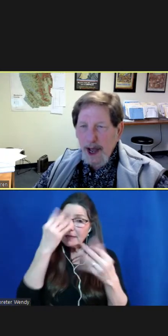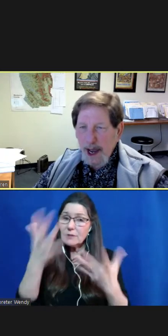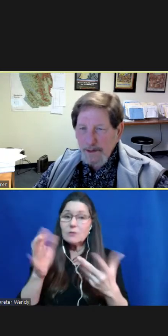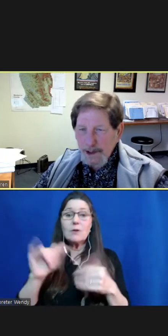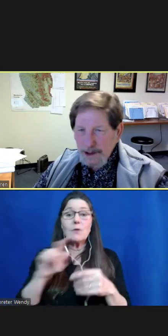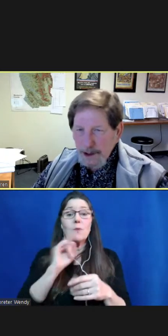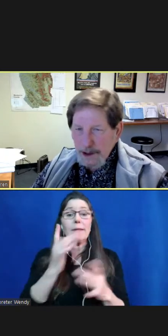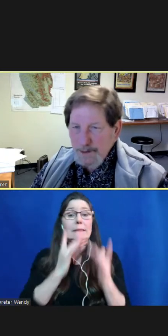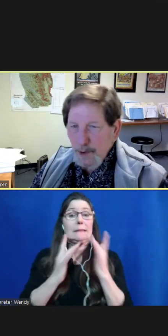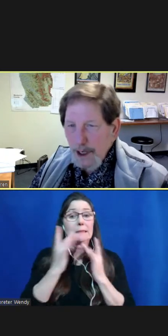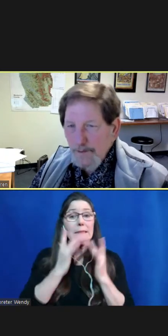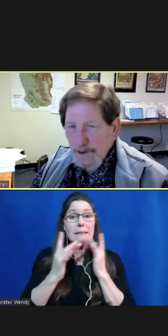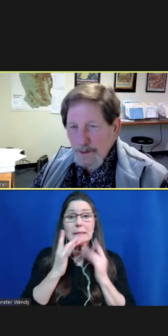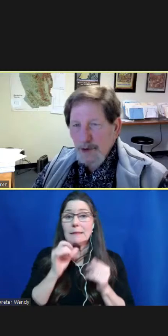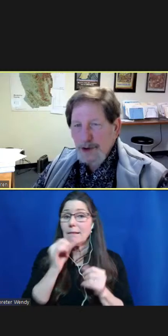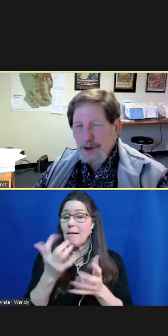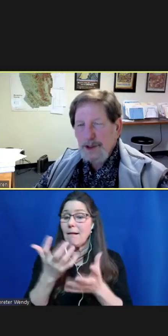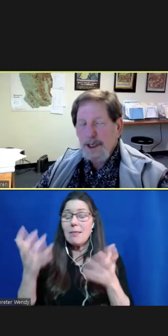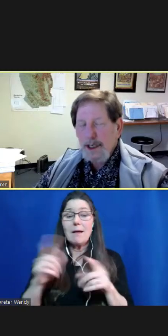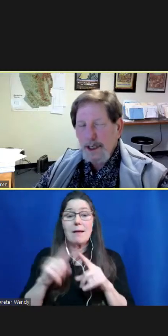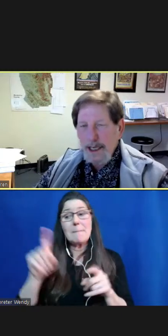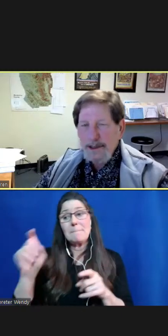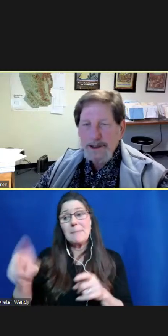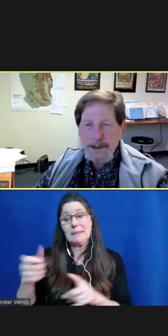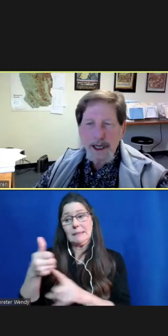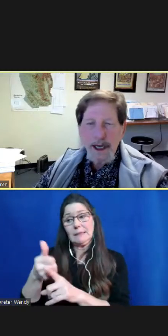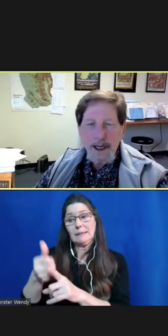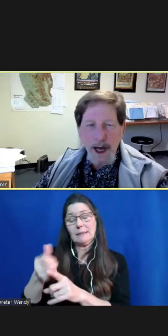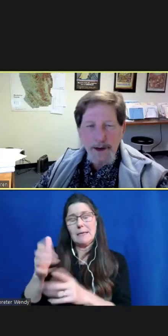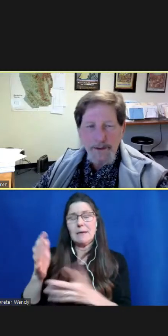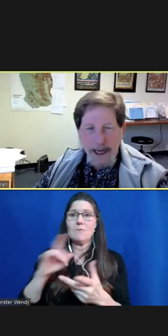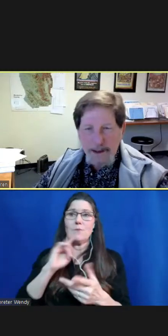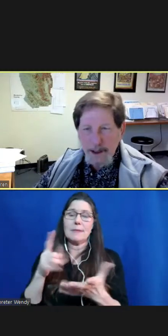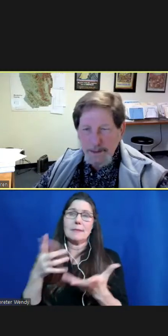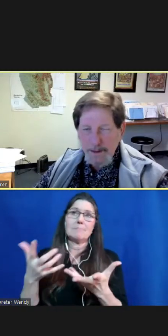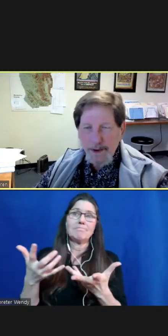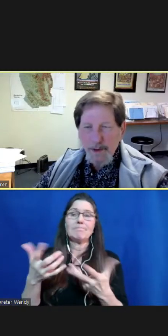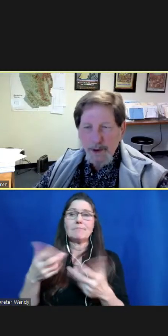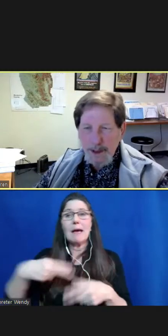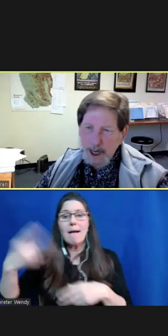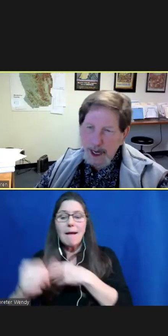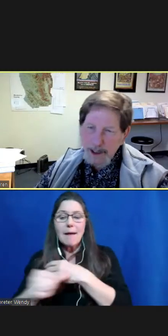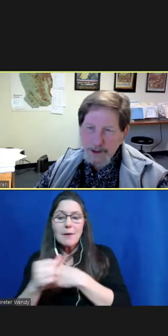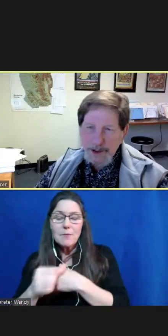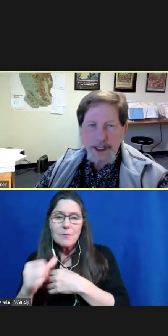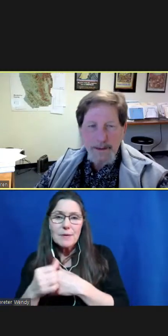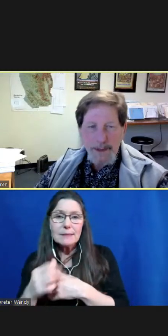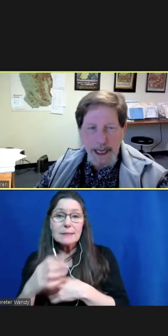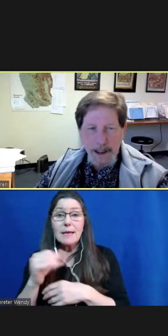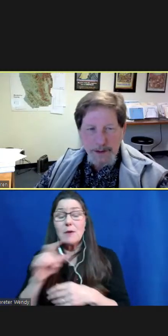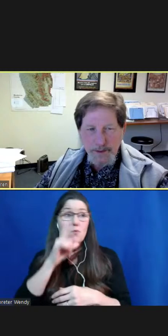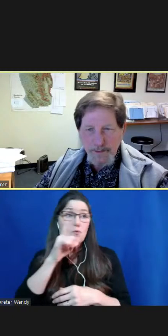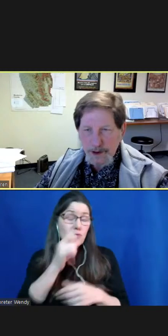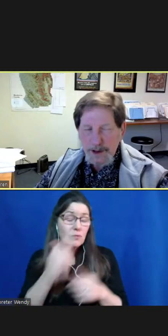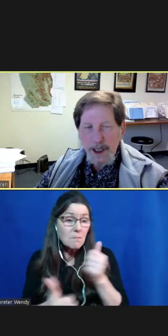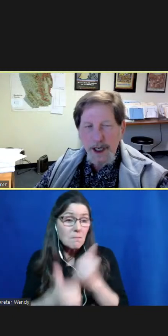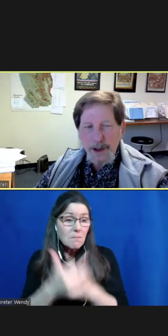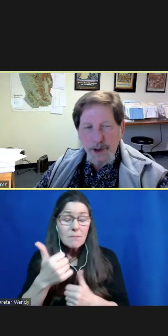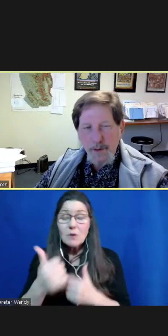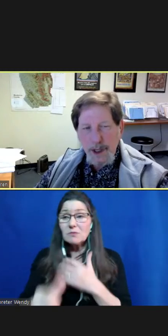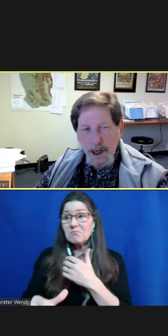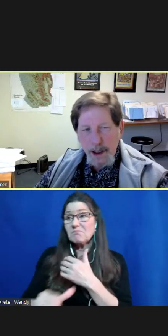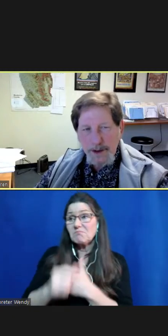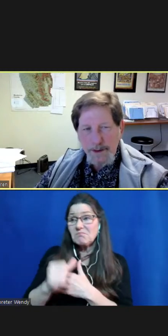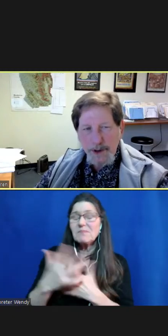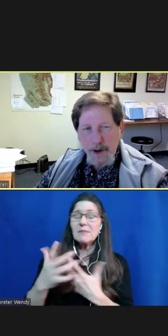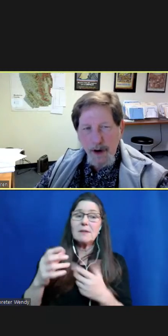have high risks at this point, and for the most cases, unvaccinated people would be the highest risk and be eligible first. So